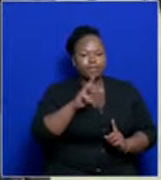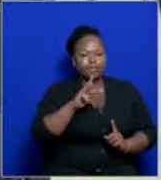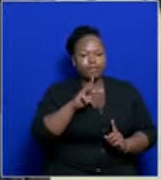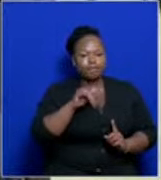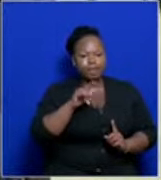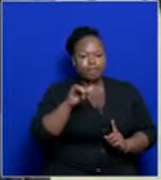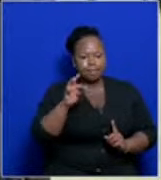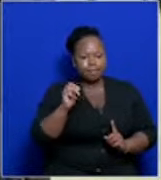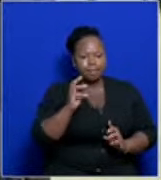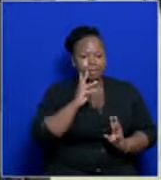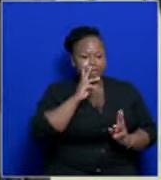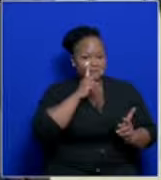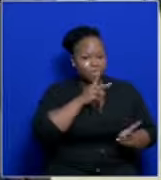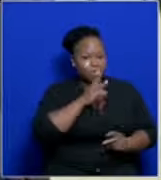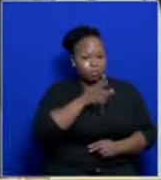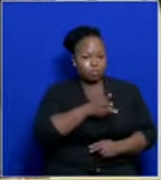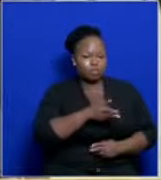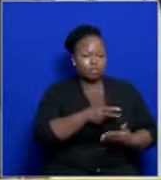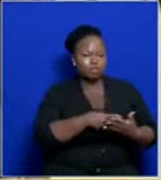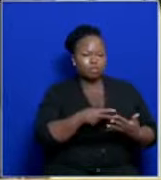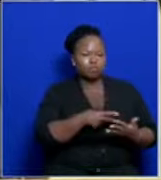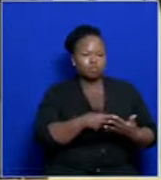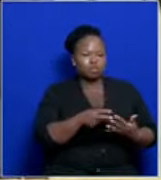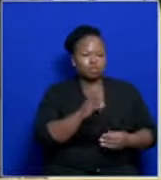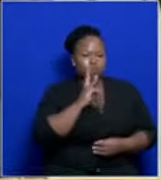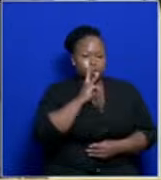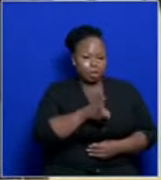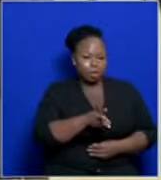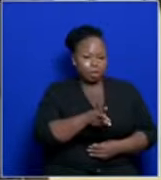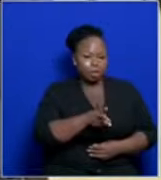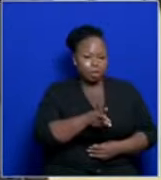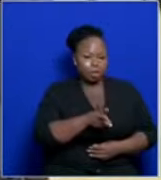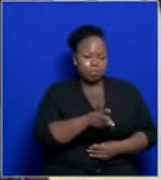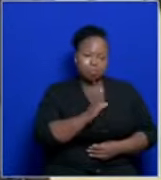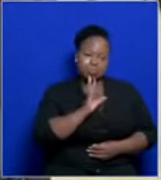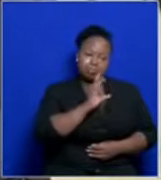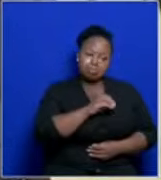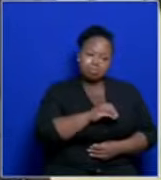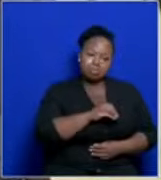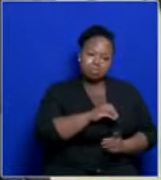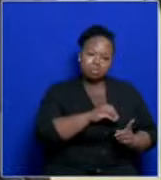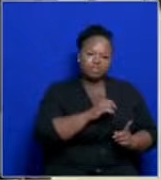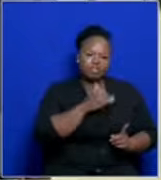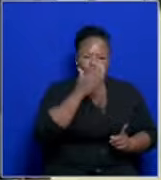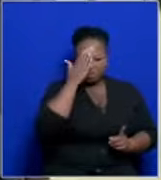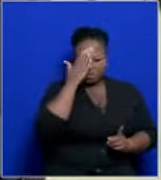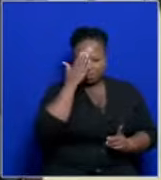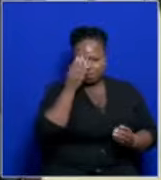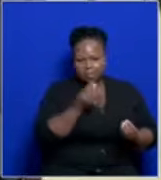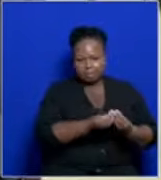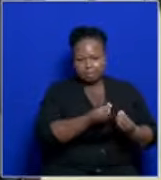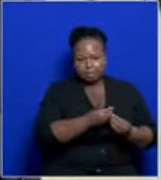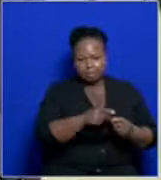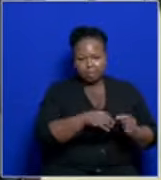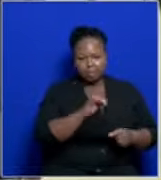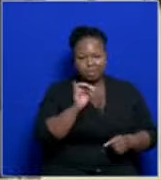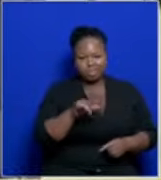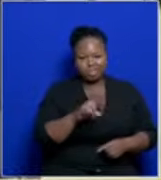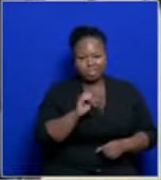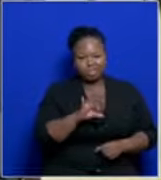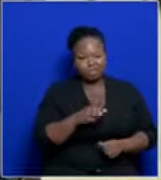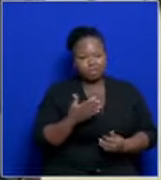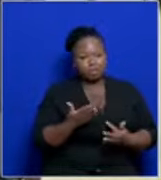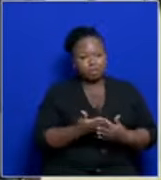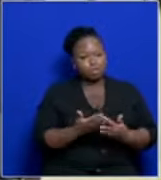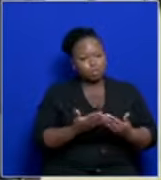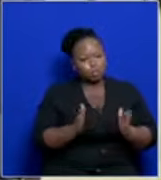his address and ask if he knows anything about this. If he's willing to open a case, we will assist him